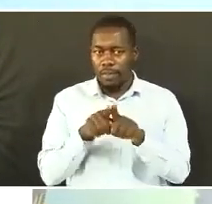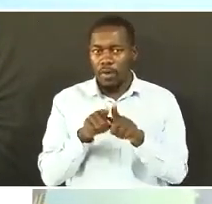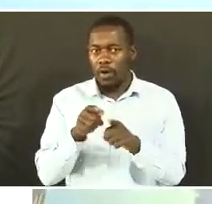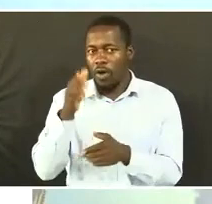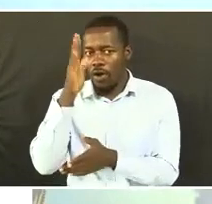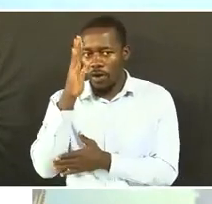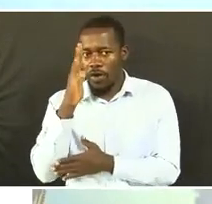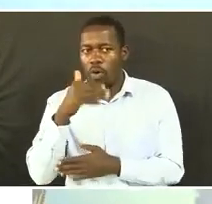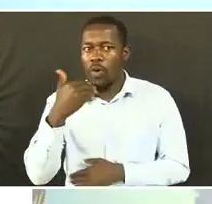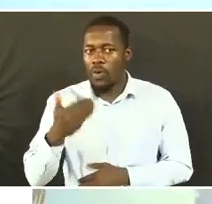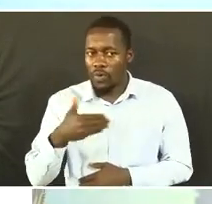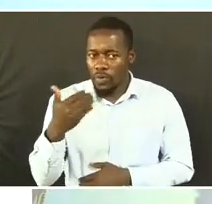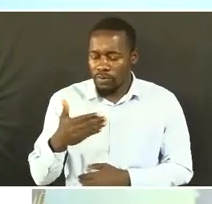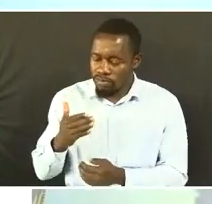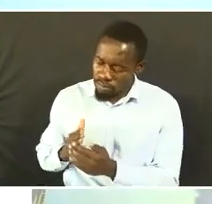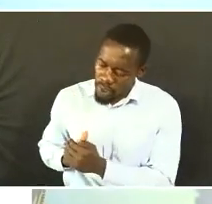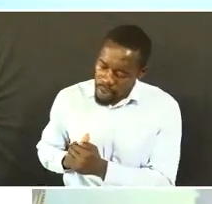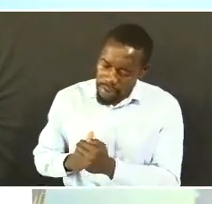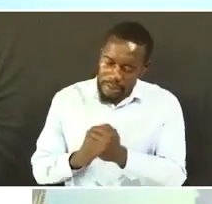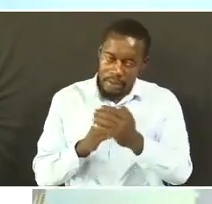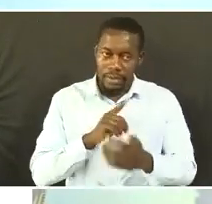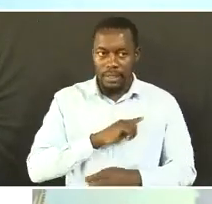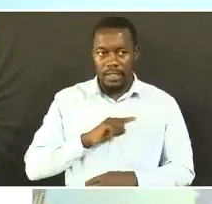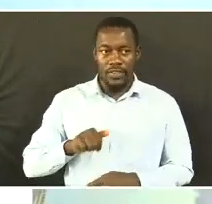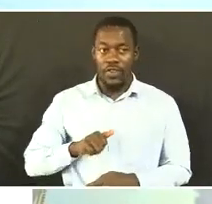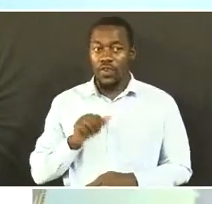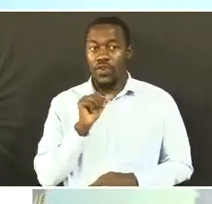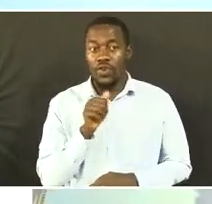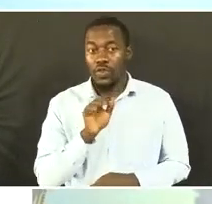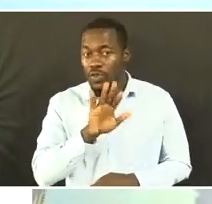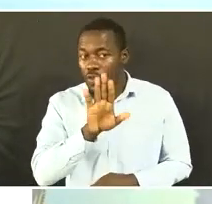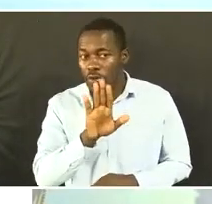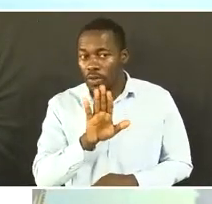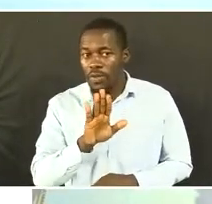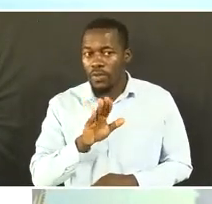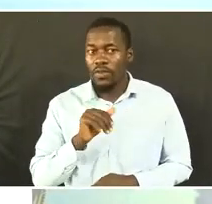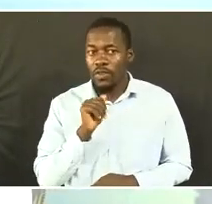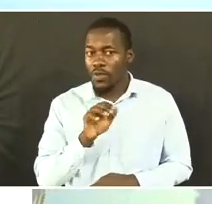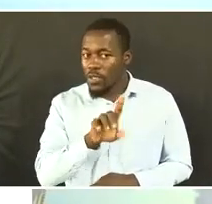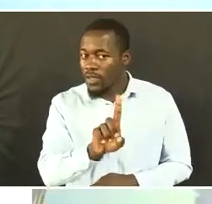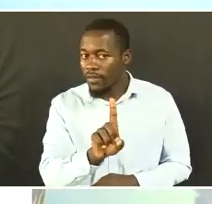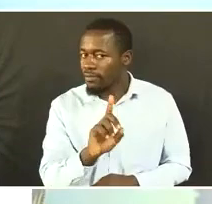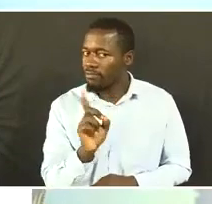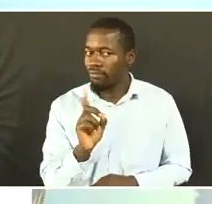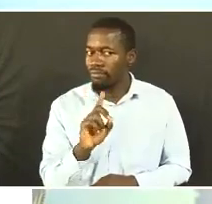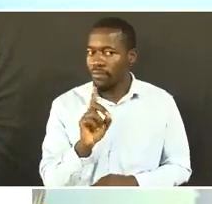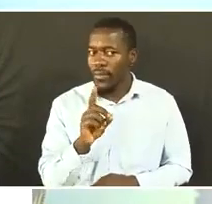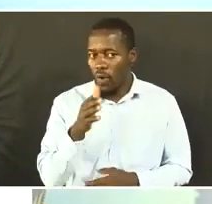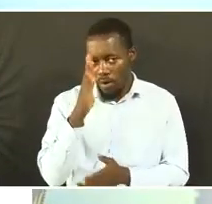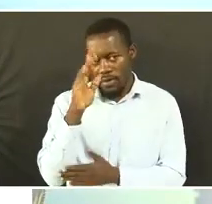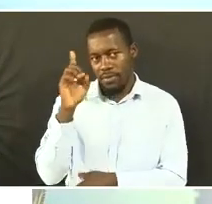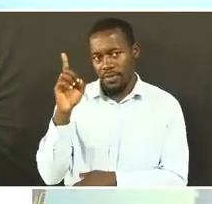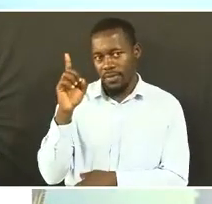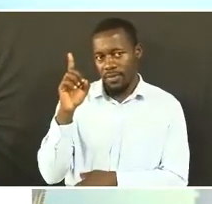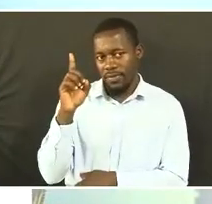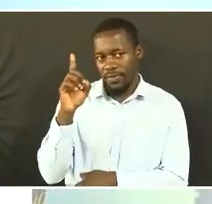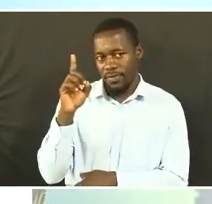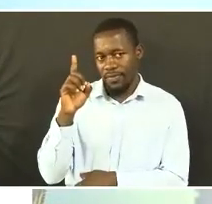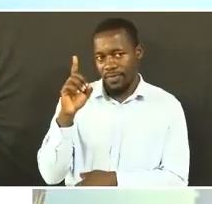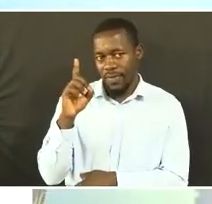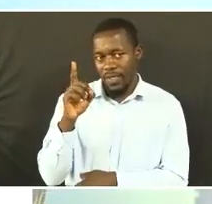taken exceptionally good care of ourselves, brothers, that we have made it to this congregation today. It is not because you